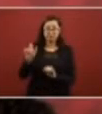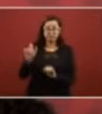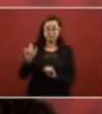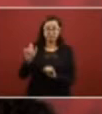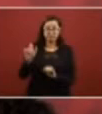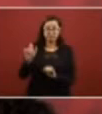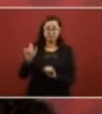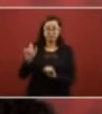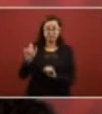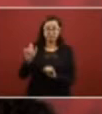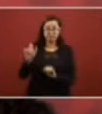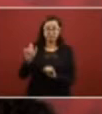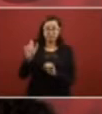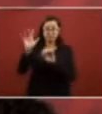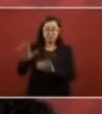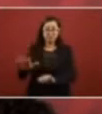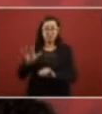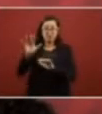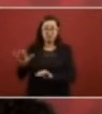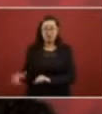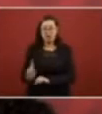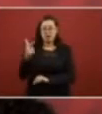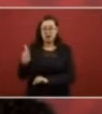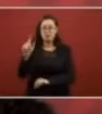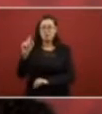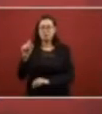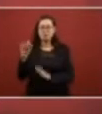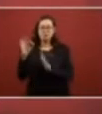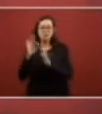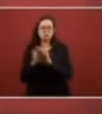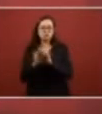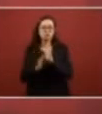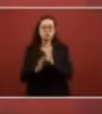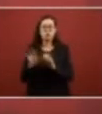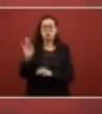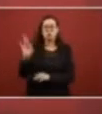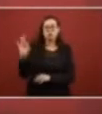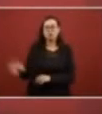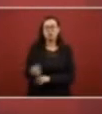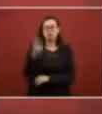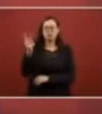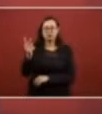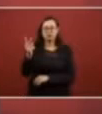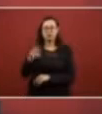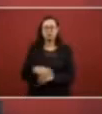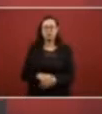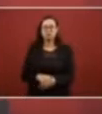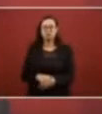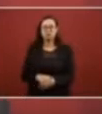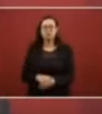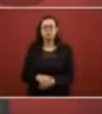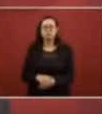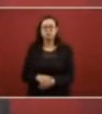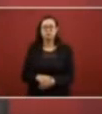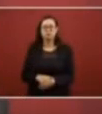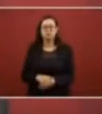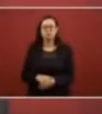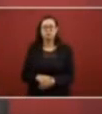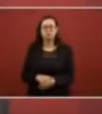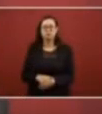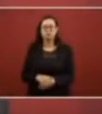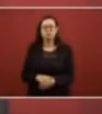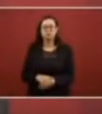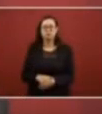agreed on the following points. número 42, On number 42, establecer lo siguiente que nosotros vemos como un avance muy